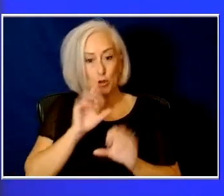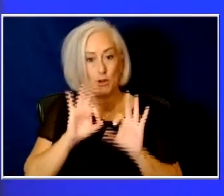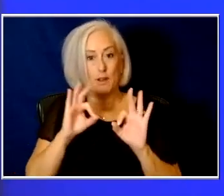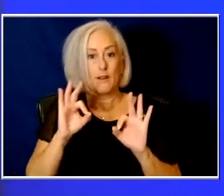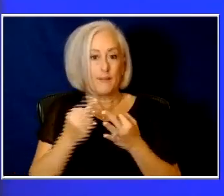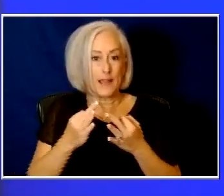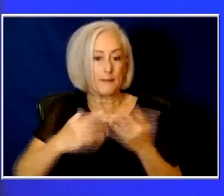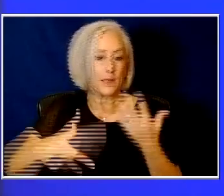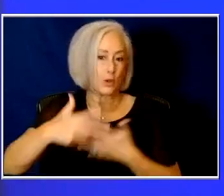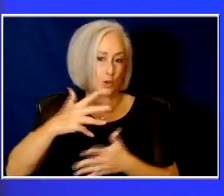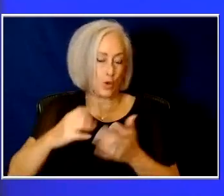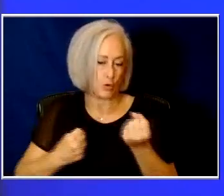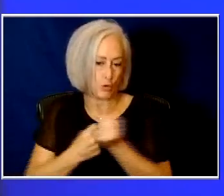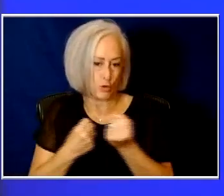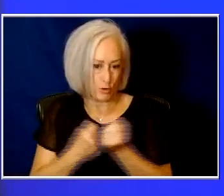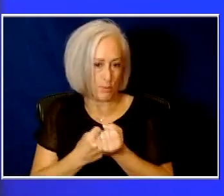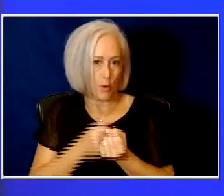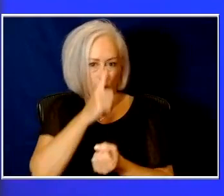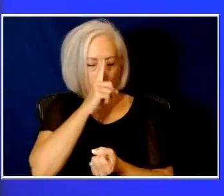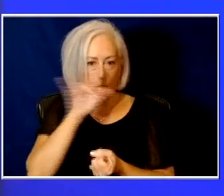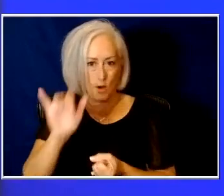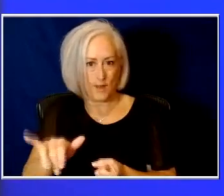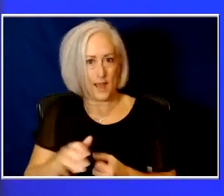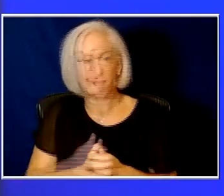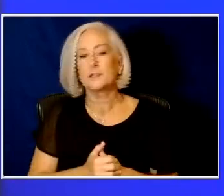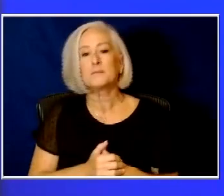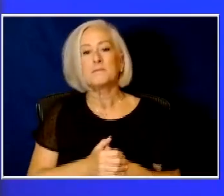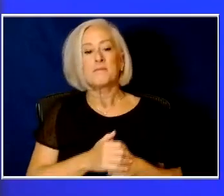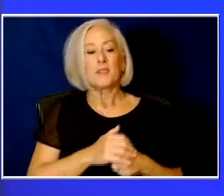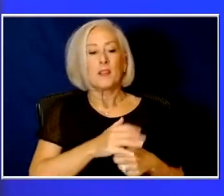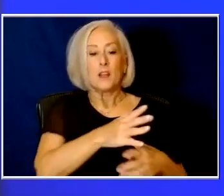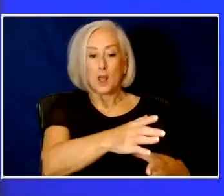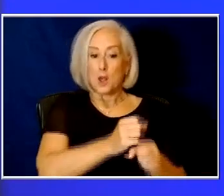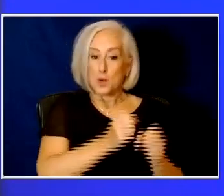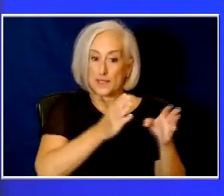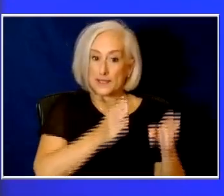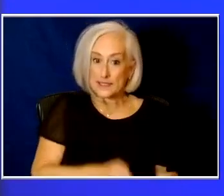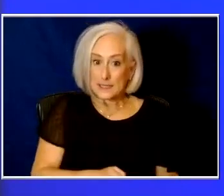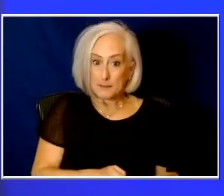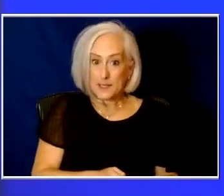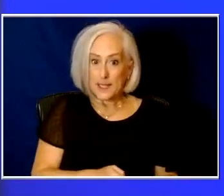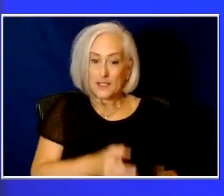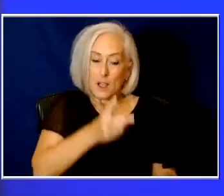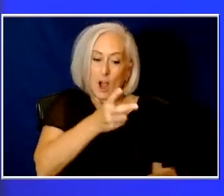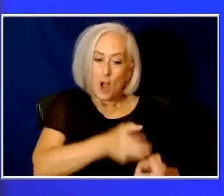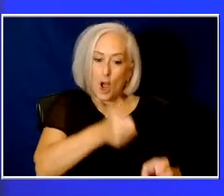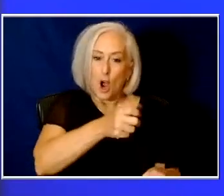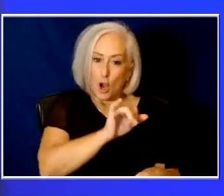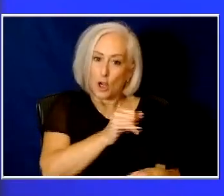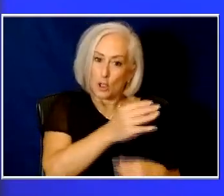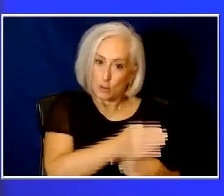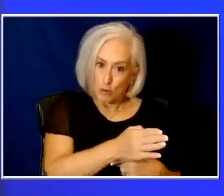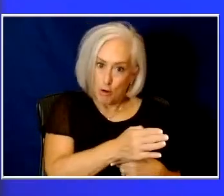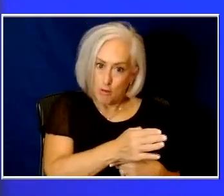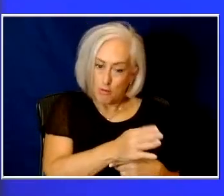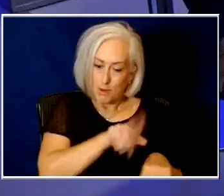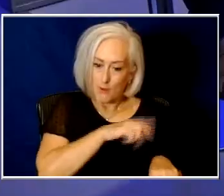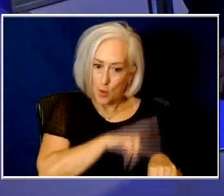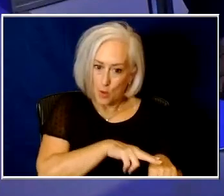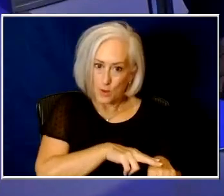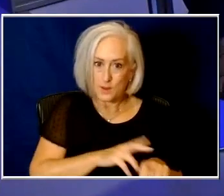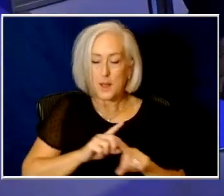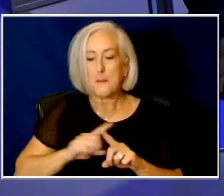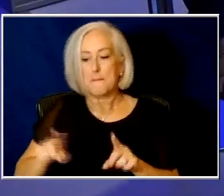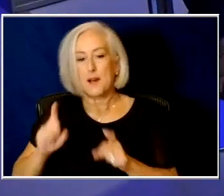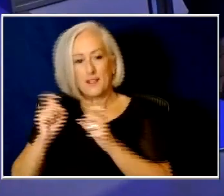involved in the recipients because they have a bigger job ahead of them. For the donors, it's some blood work and then that history and physical.